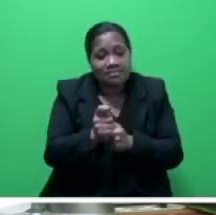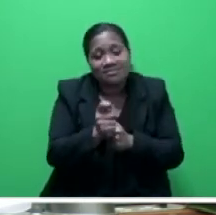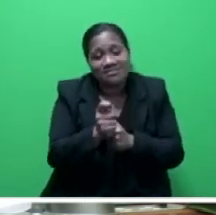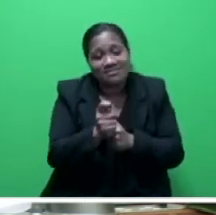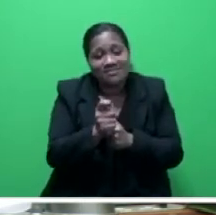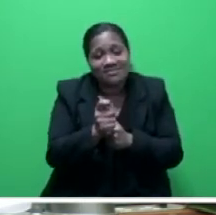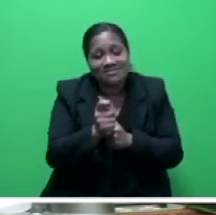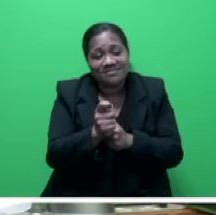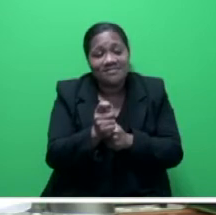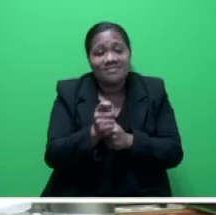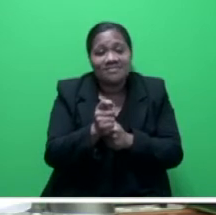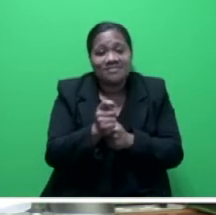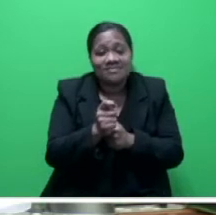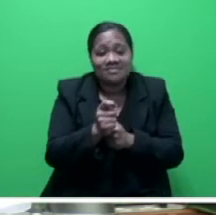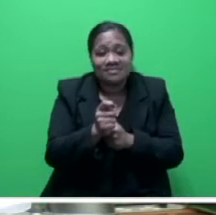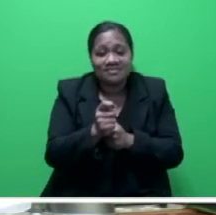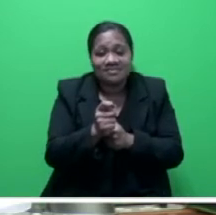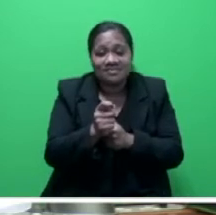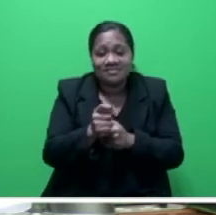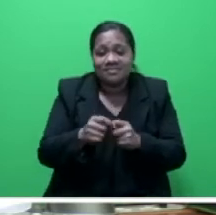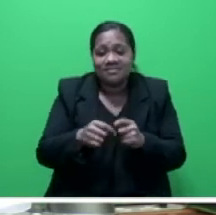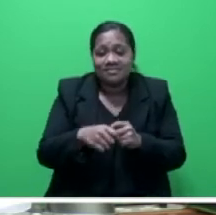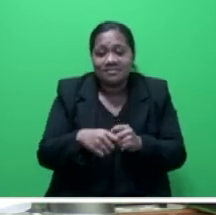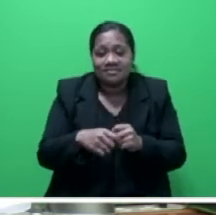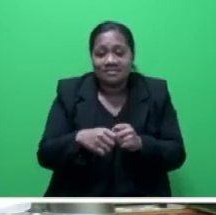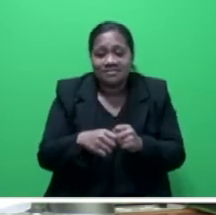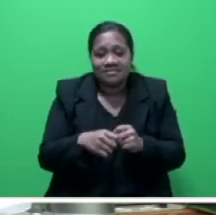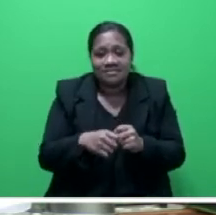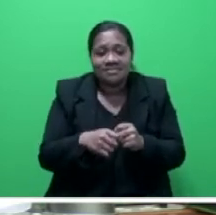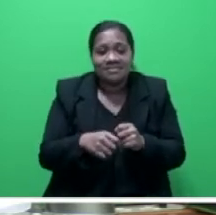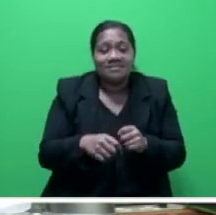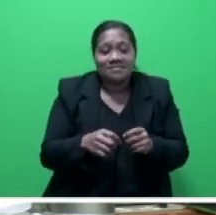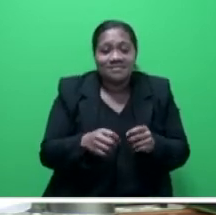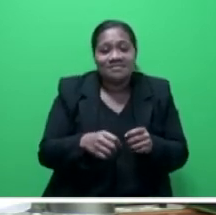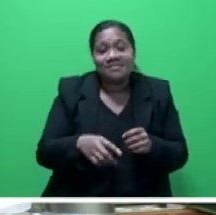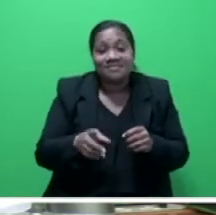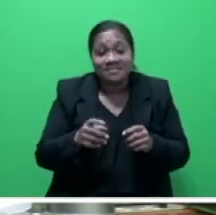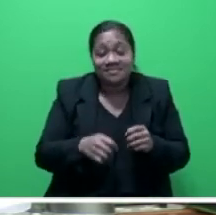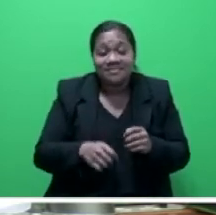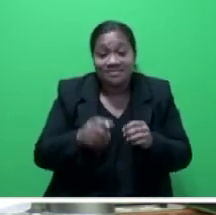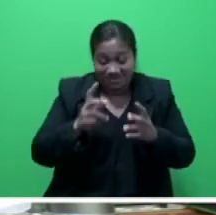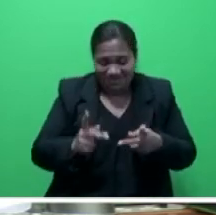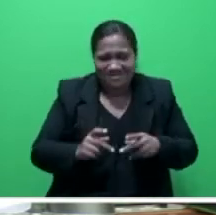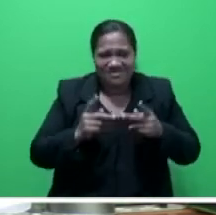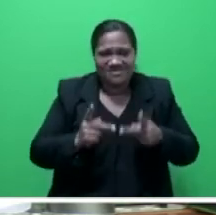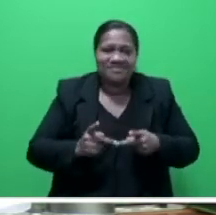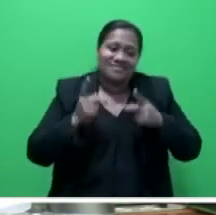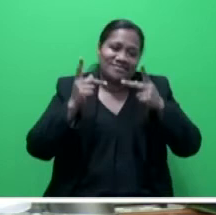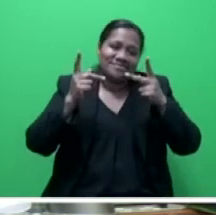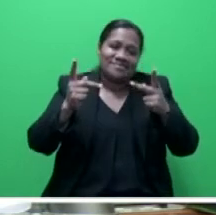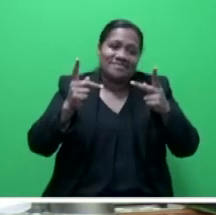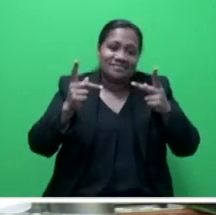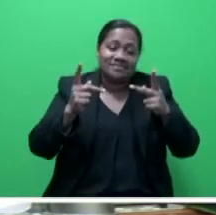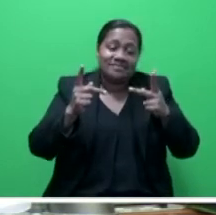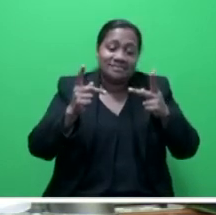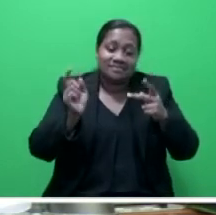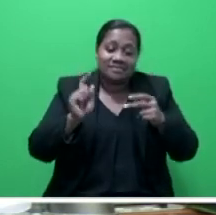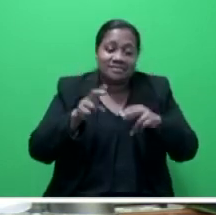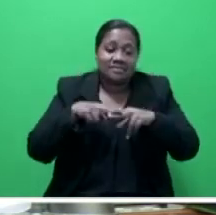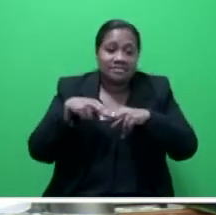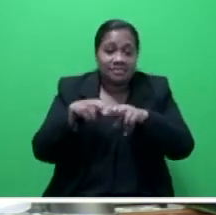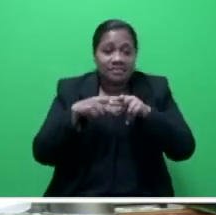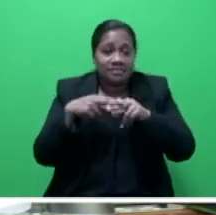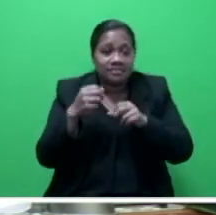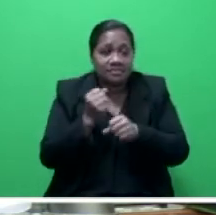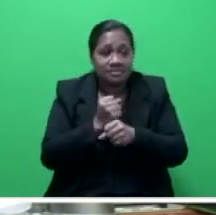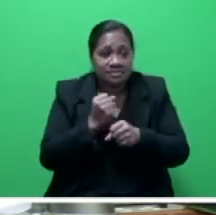He is also very keen and a very ardent supporter of promoting and the Fiji-made logo